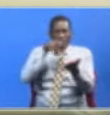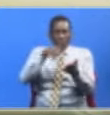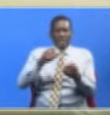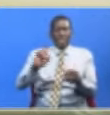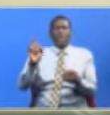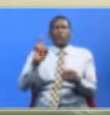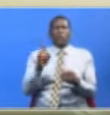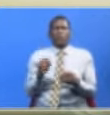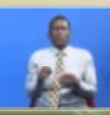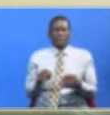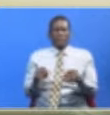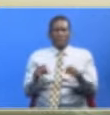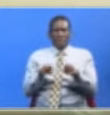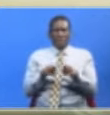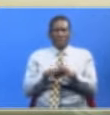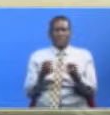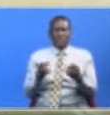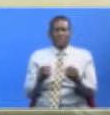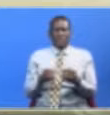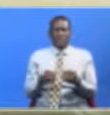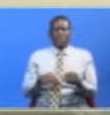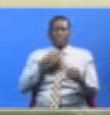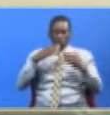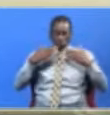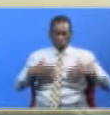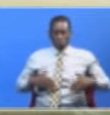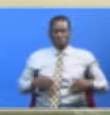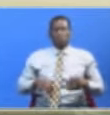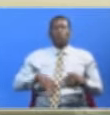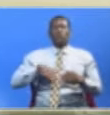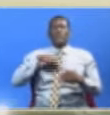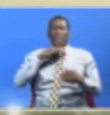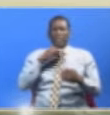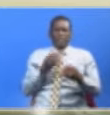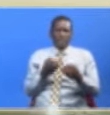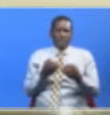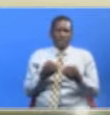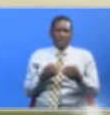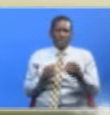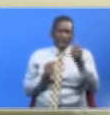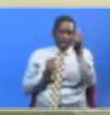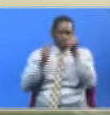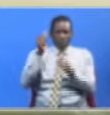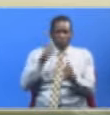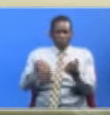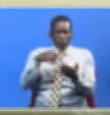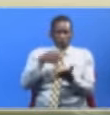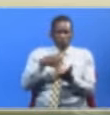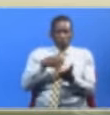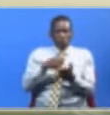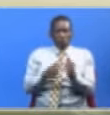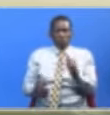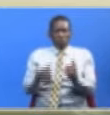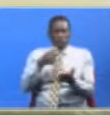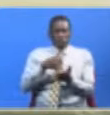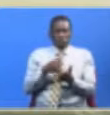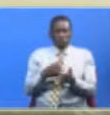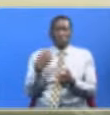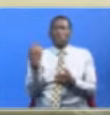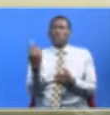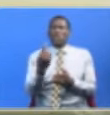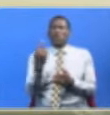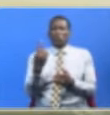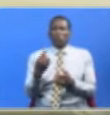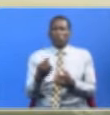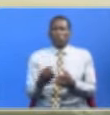as the bodies of the departed servicemen, which include the only